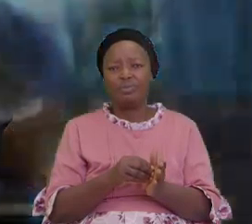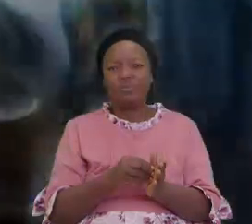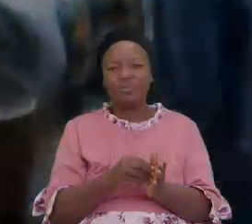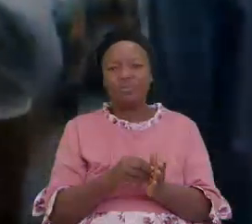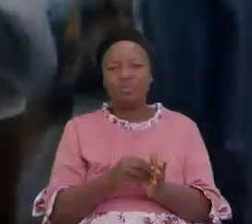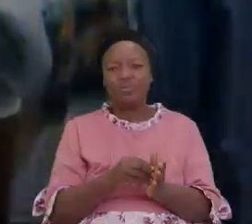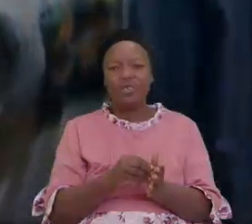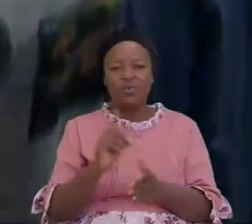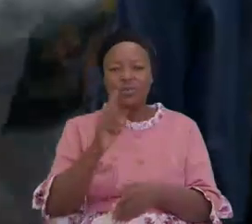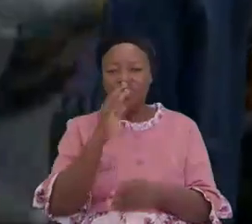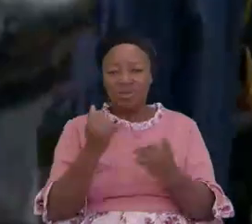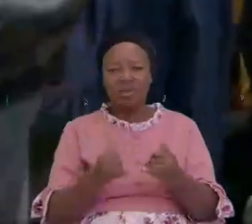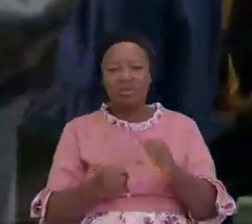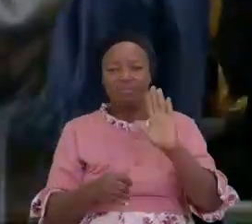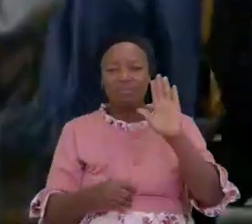Where are you?